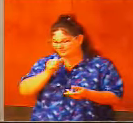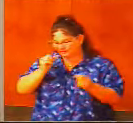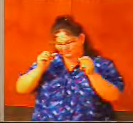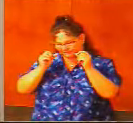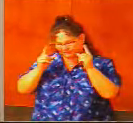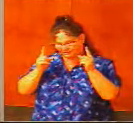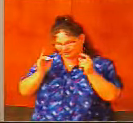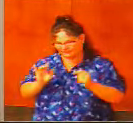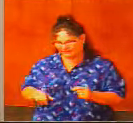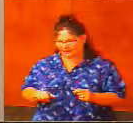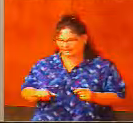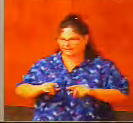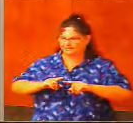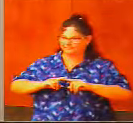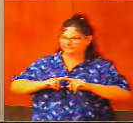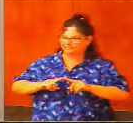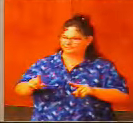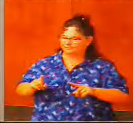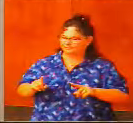that, but